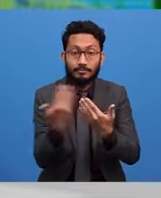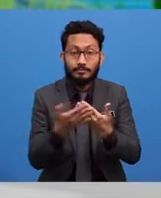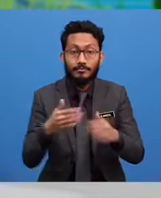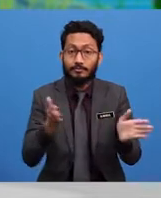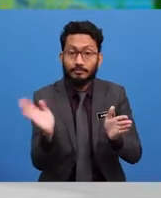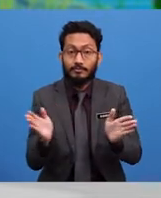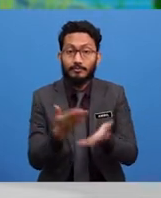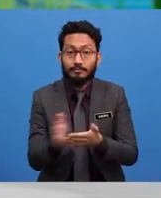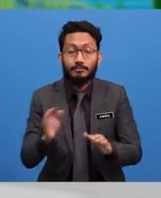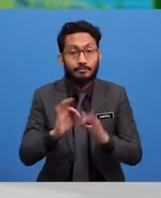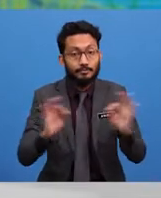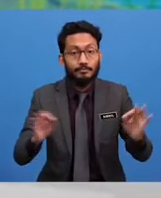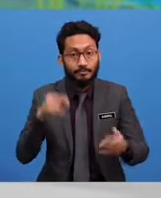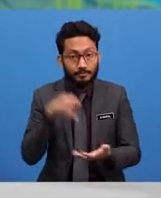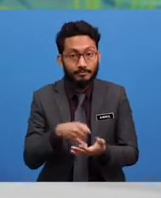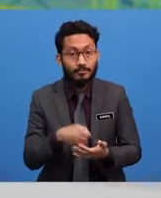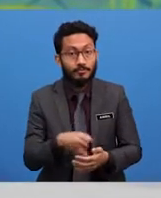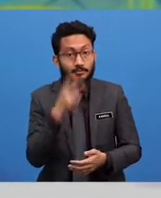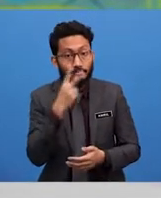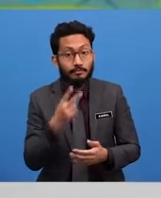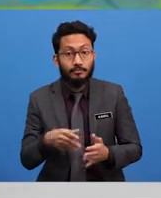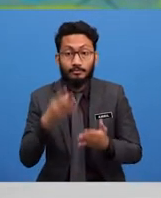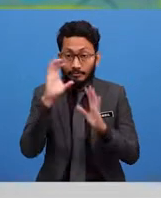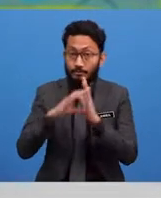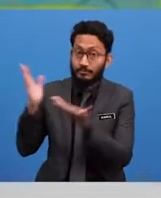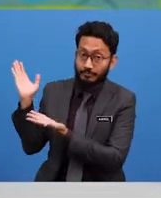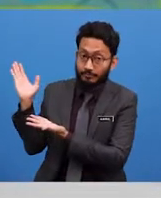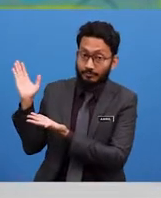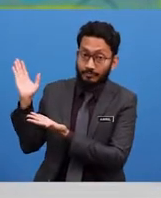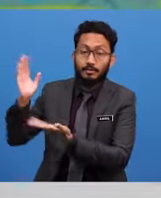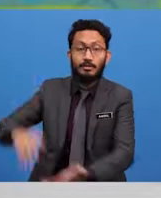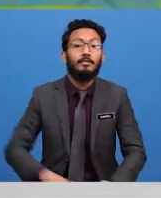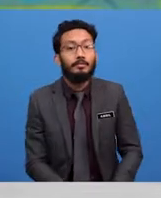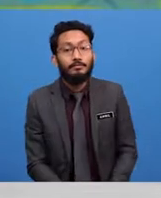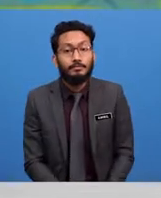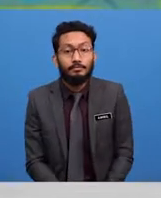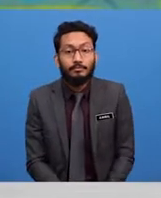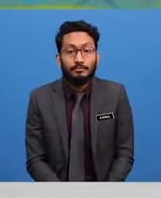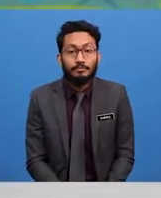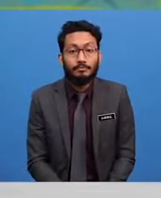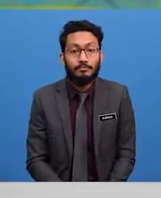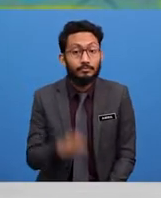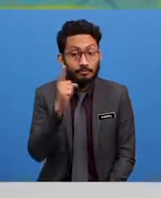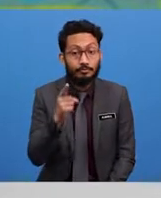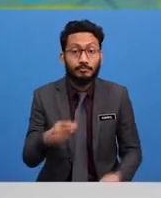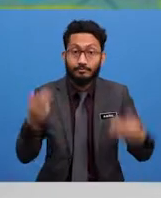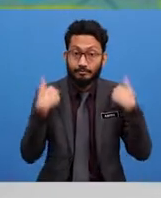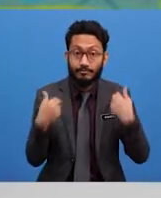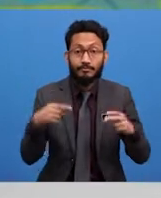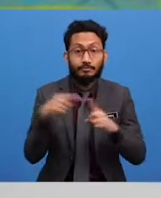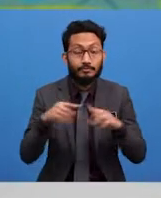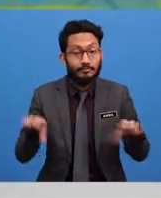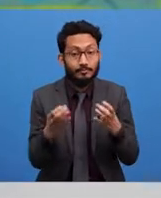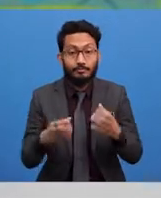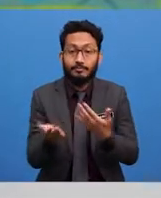sentence for it. For example, if we land on the picture of sit, you have to make a simple